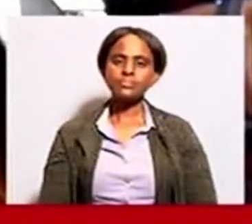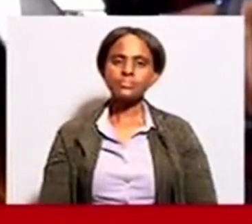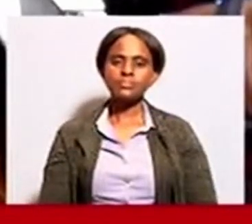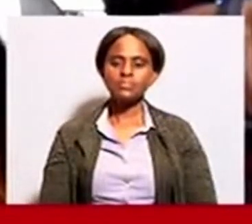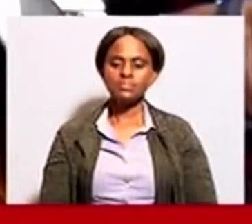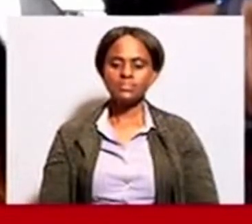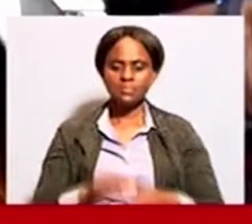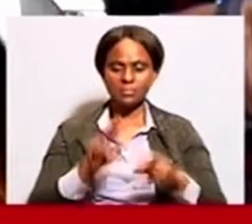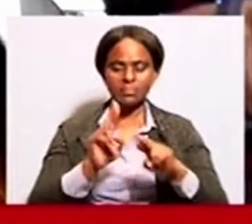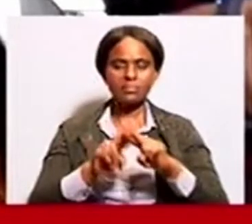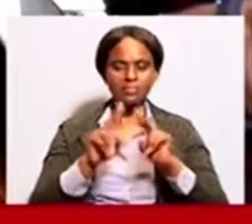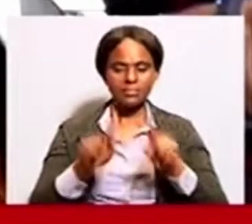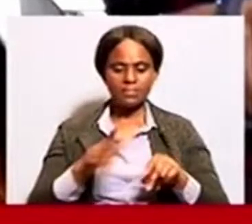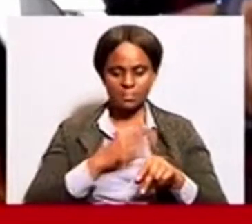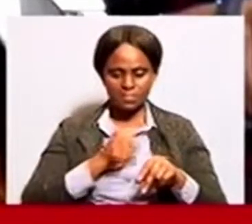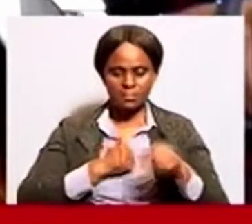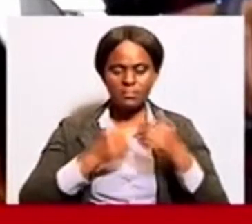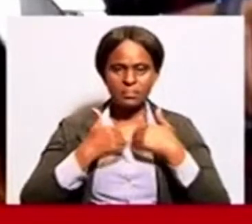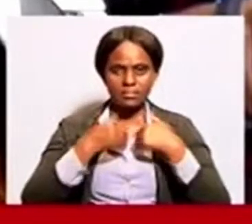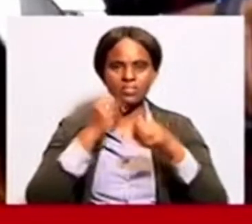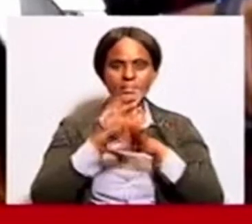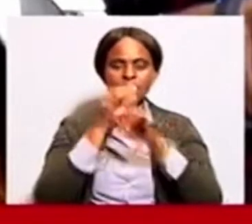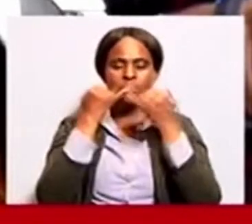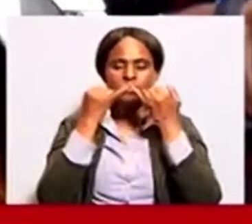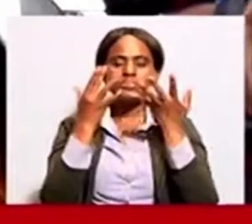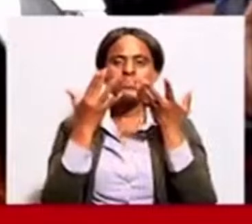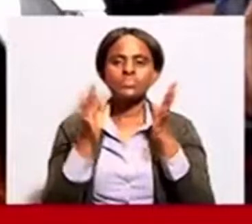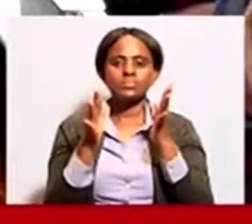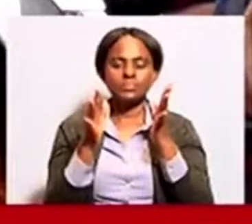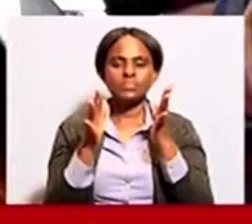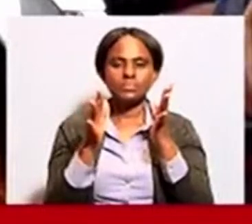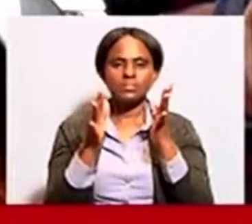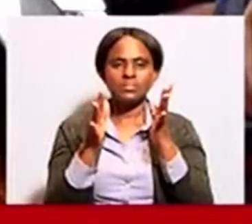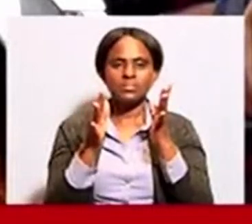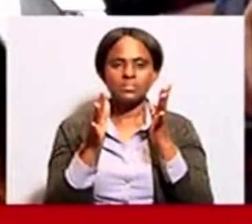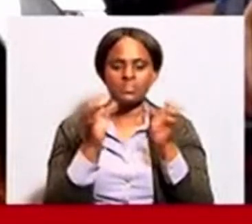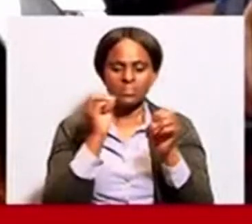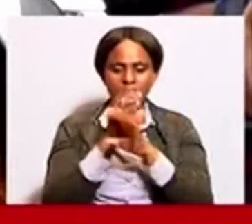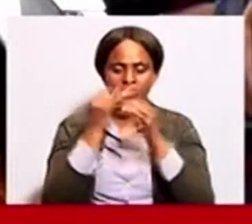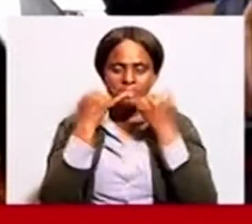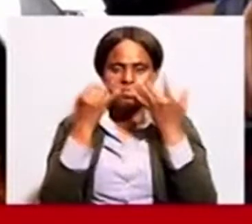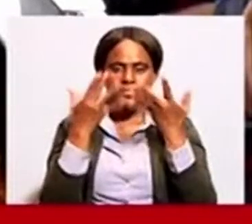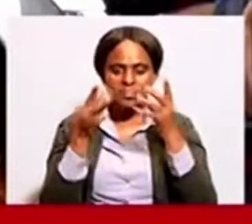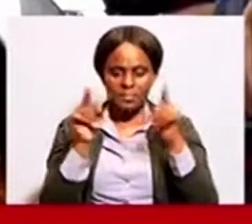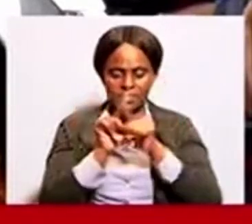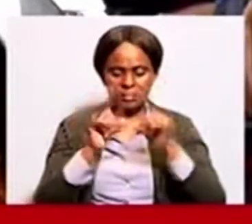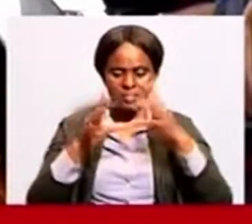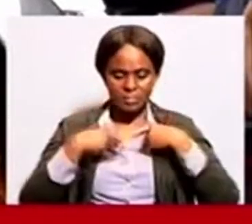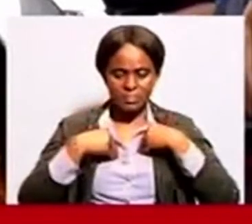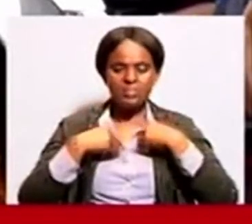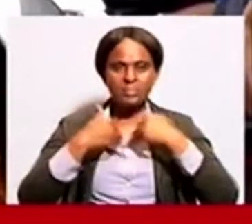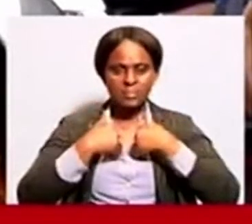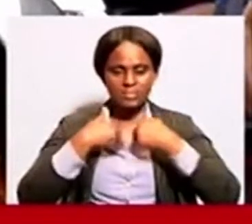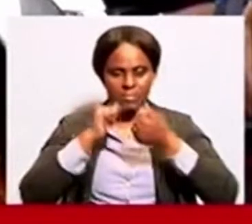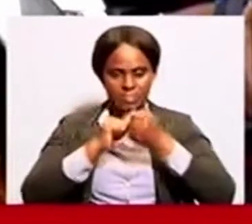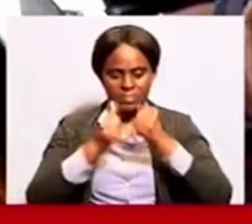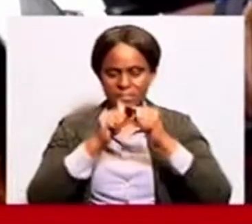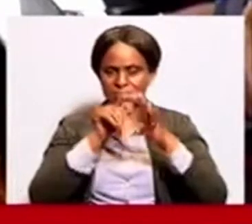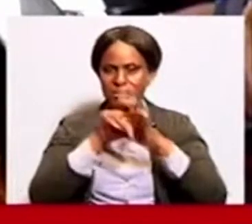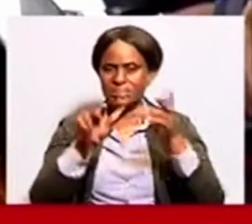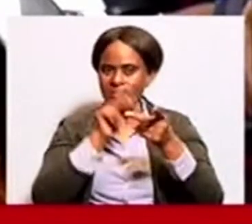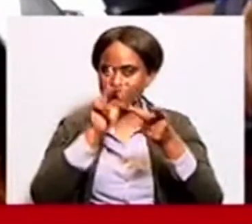Chair, as I've already indicated and acknowledged that there was a lapse, at this